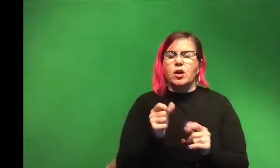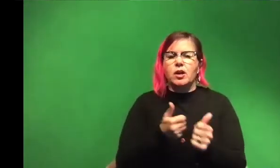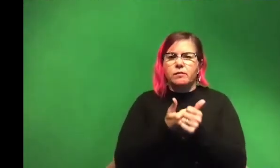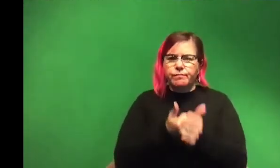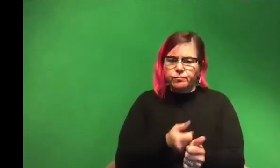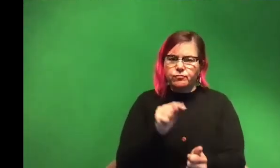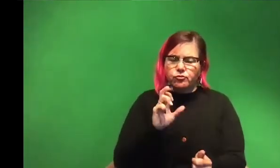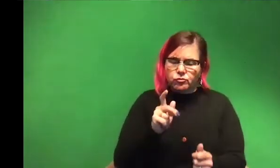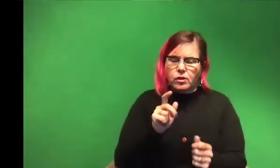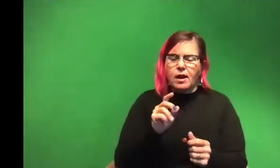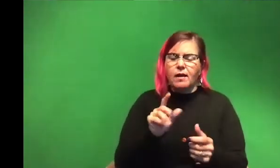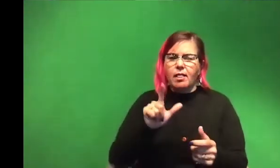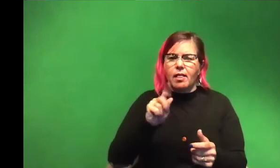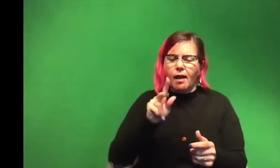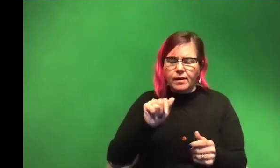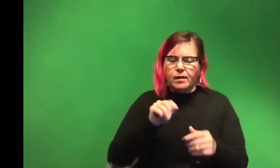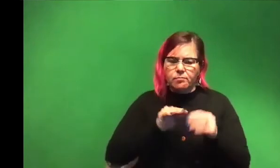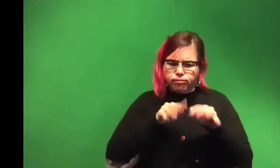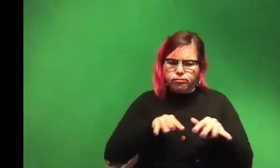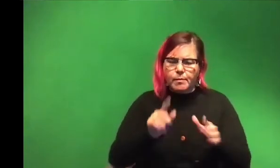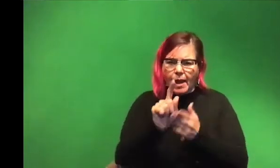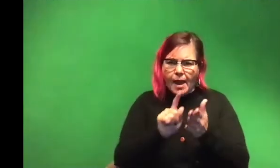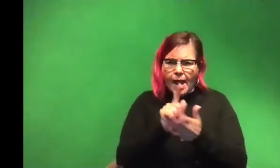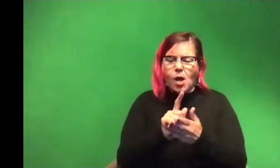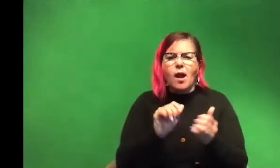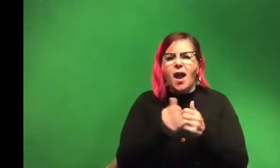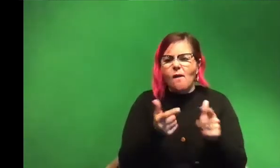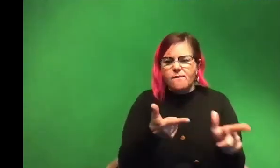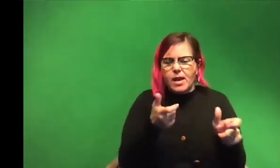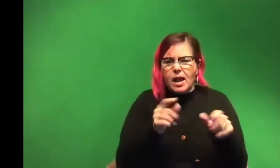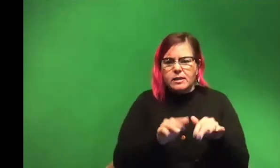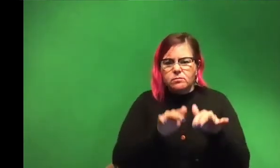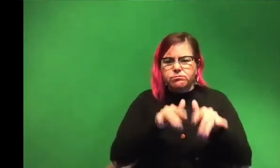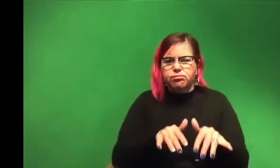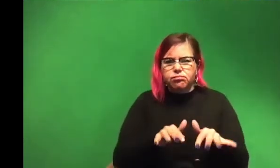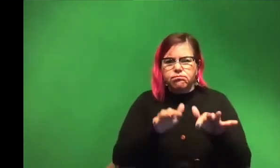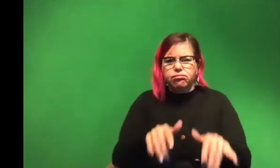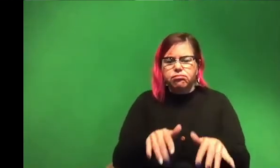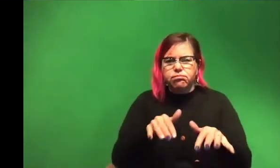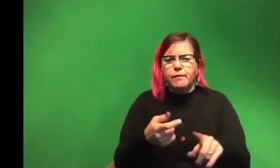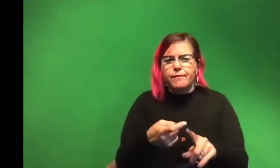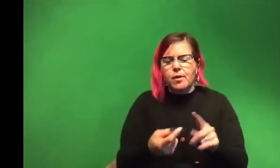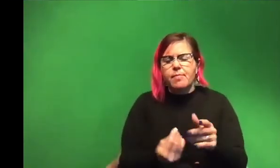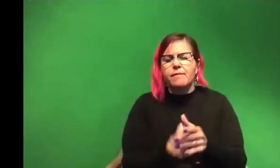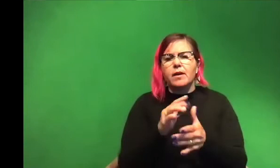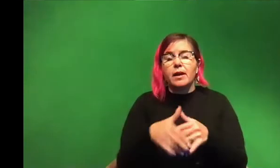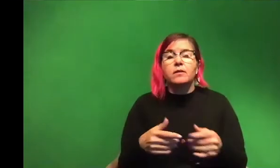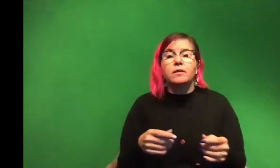by hour. So we were able to track the rate at which lava came from the volcano, by